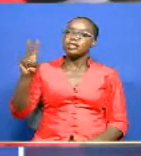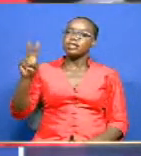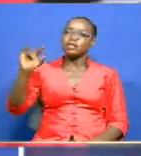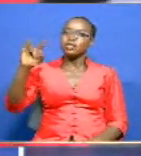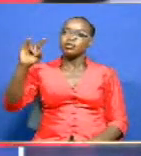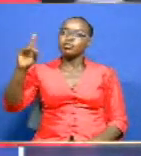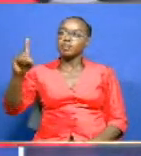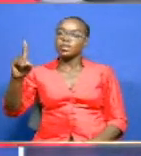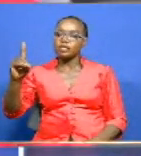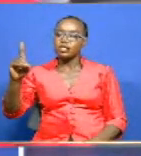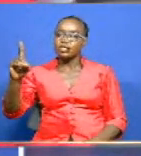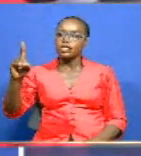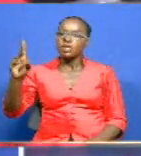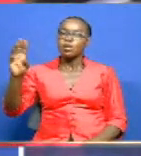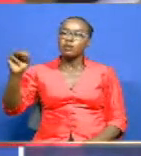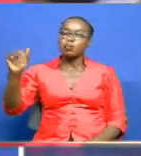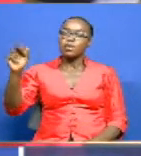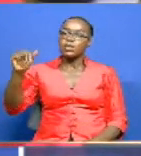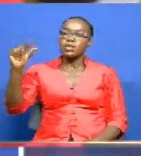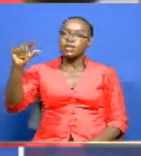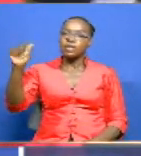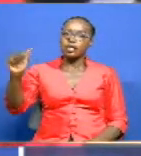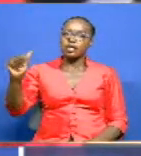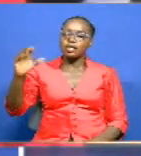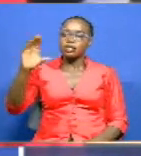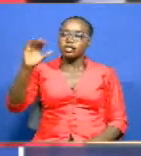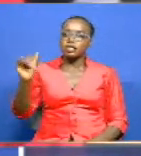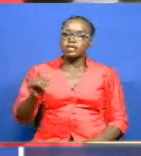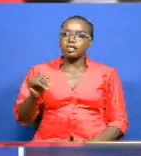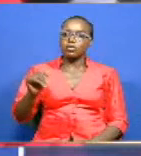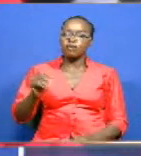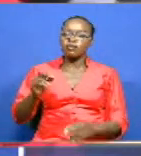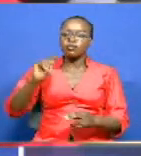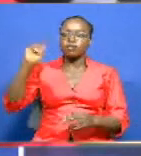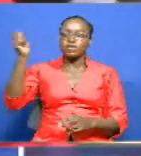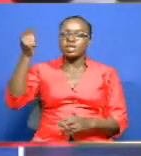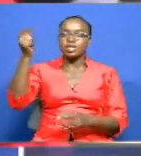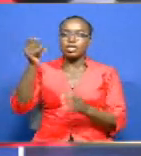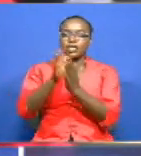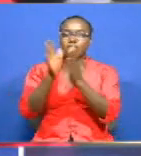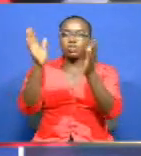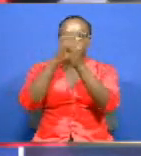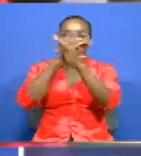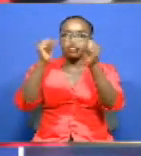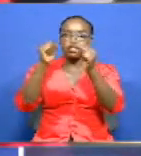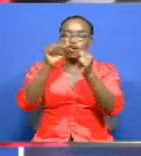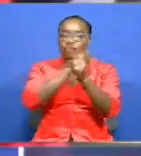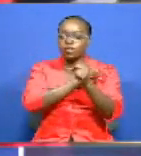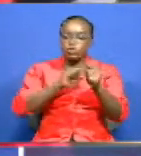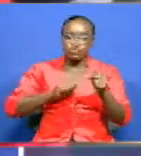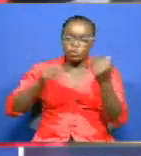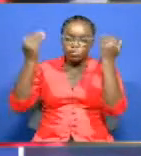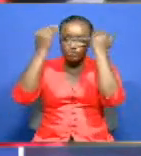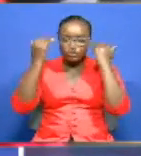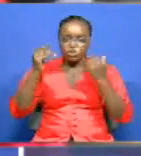Maraga, Chief Justice of the Republic of Kenya and the President of the Supreme Court of